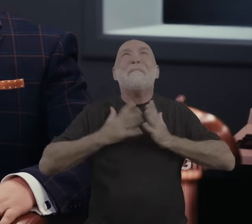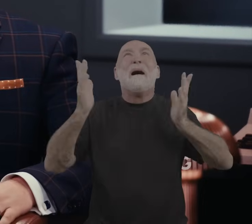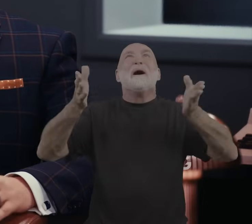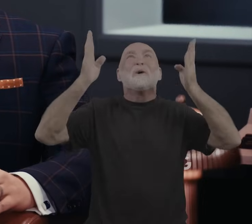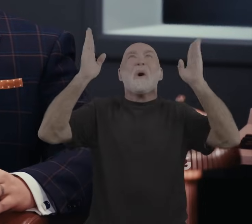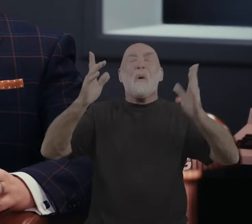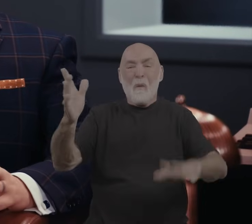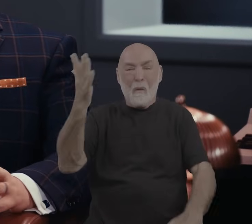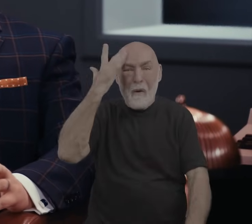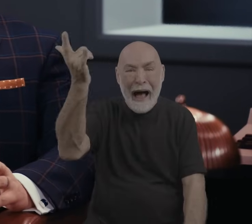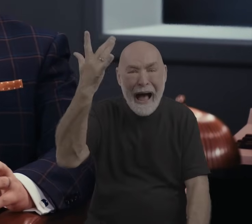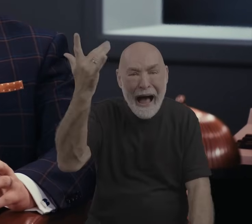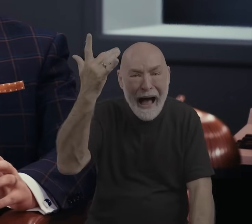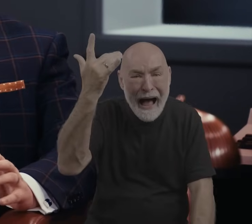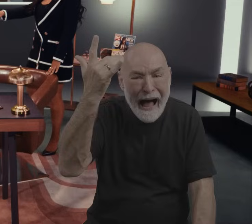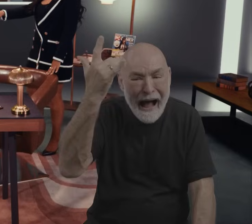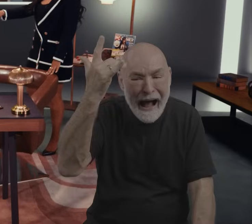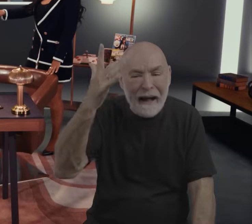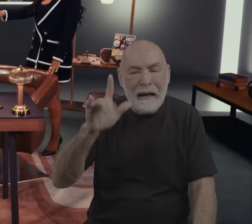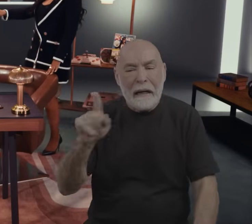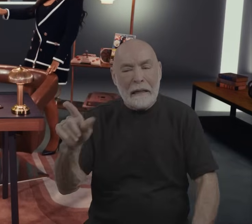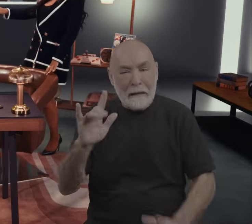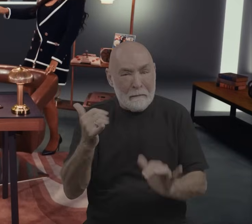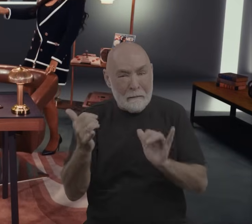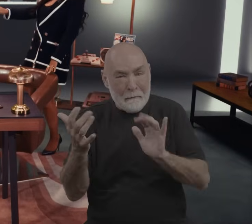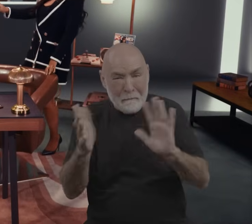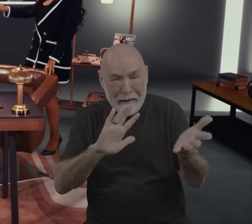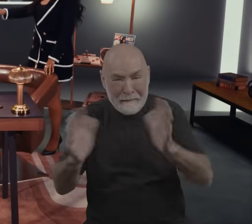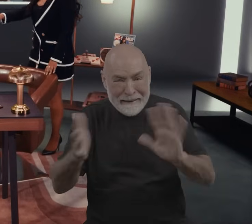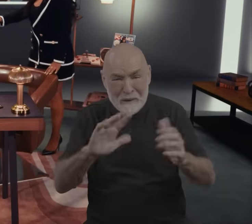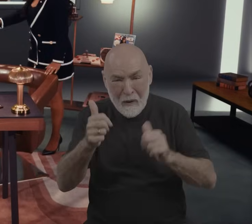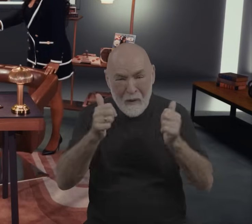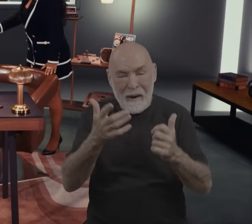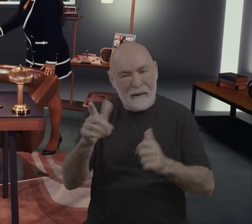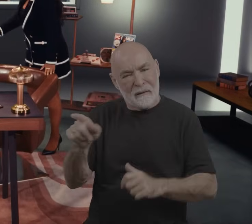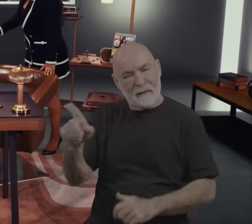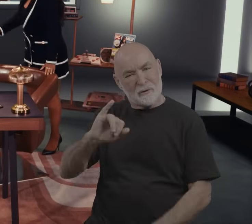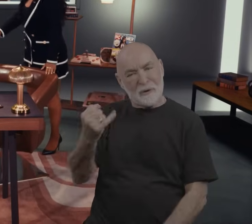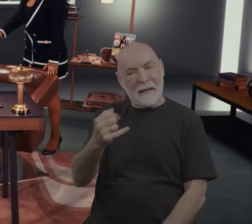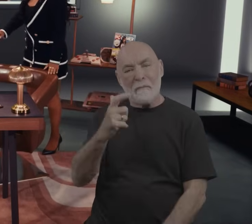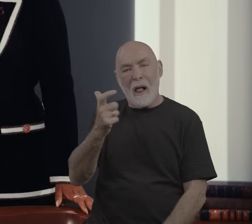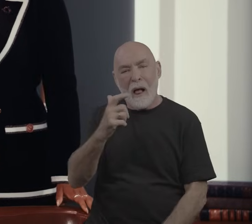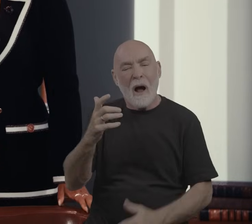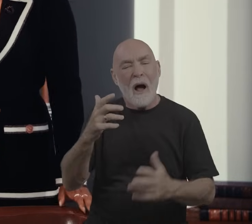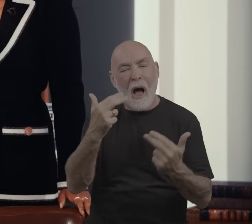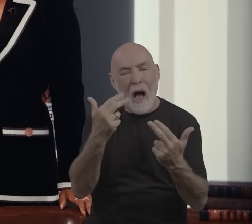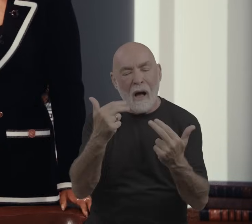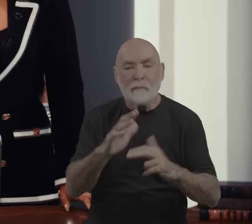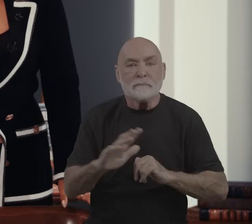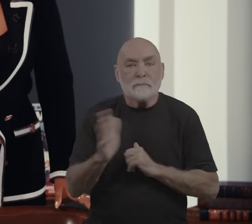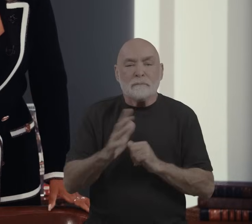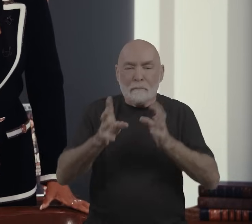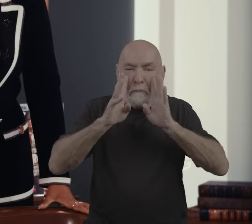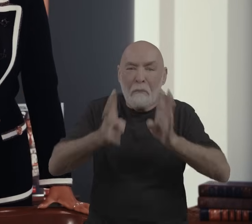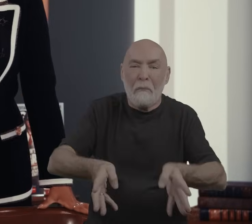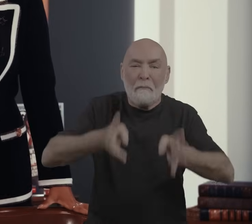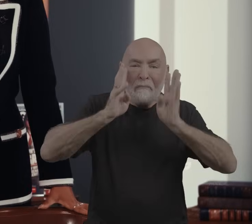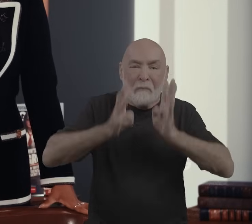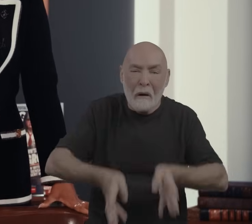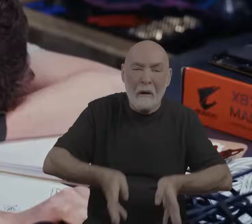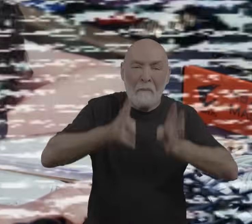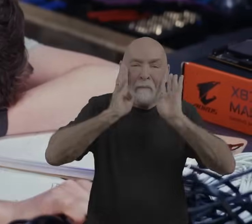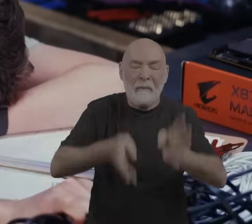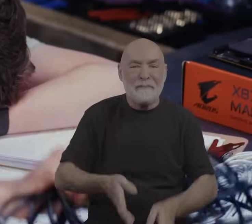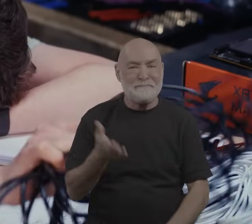Oh, Wait. God, why? Maybe it's an okay. Jacob looks like he's laughing. Oh, no, he's